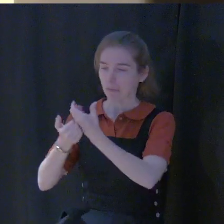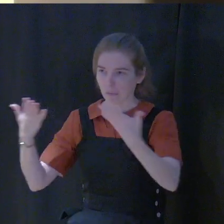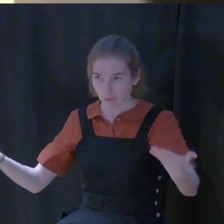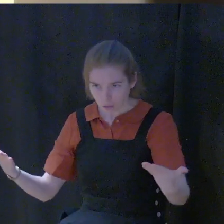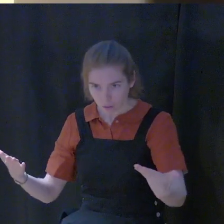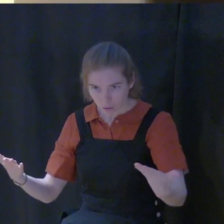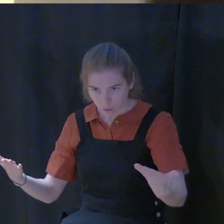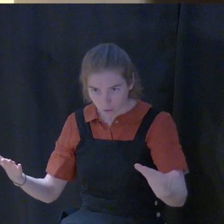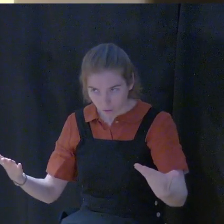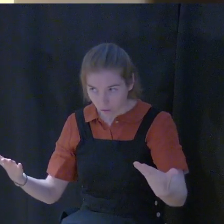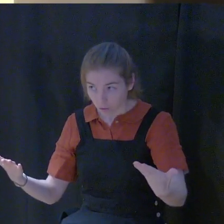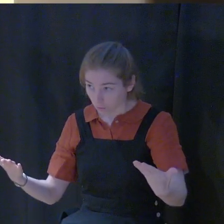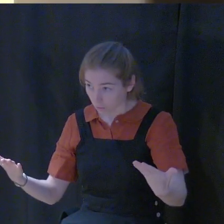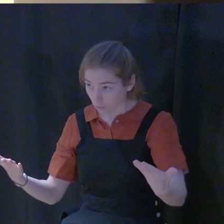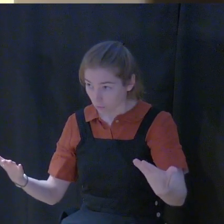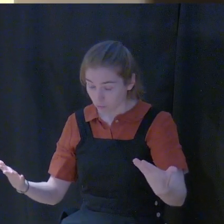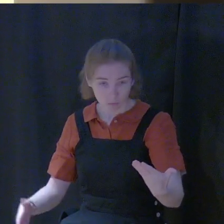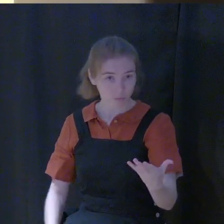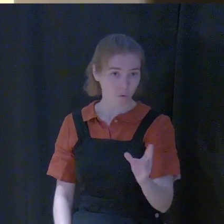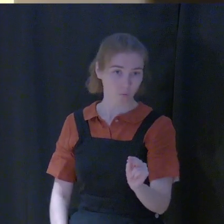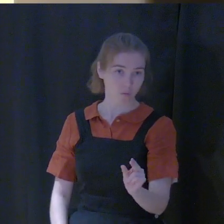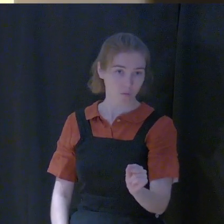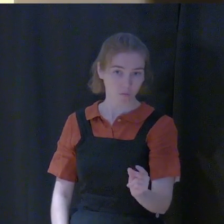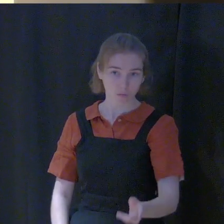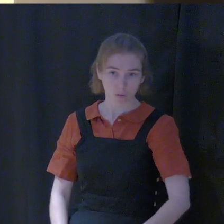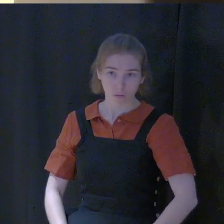stuff? No.